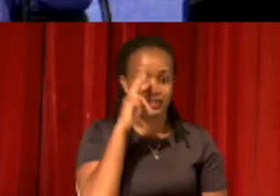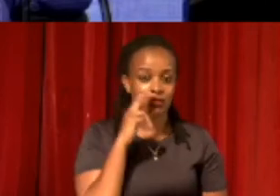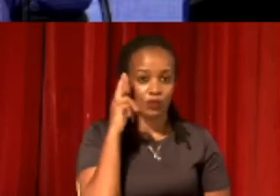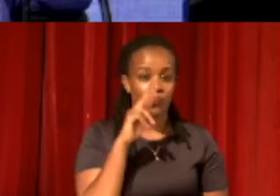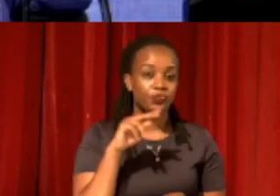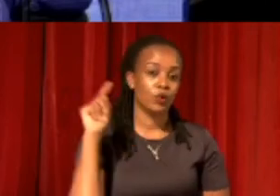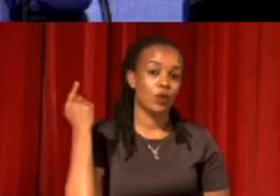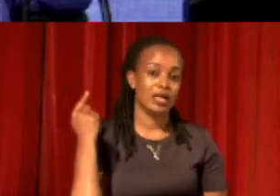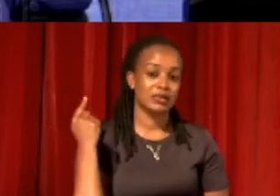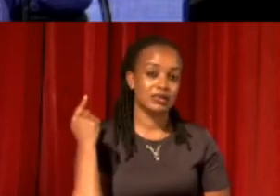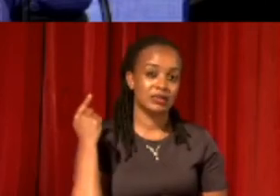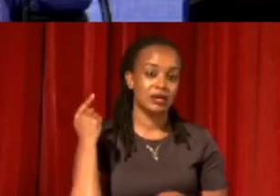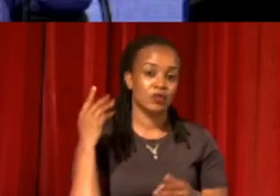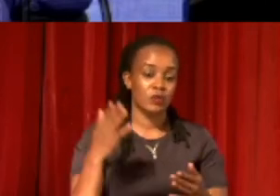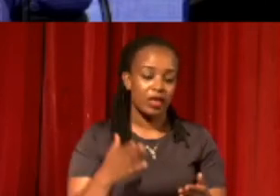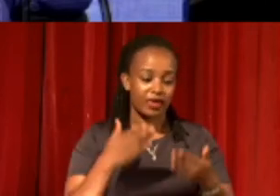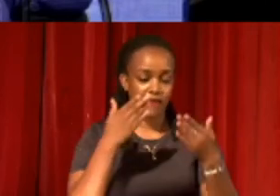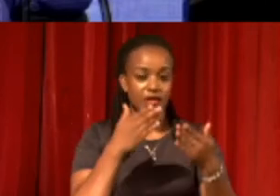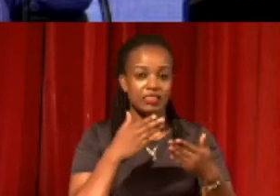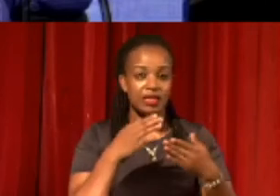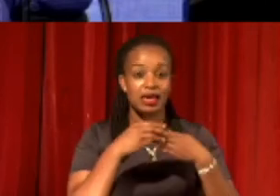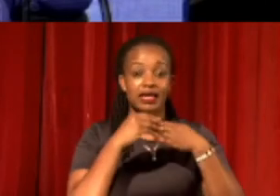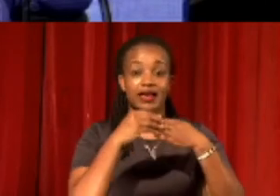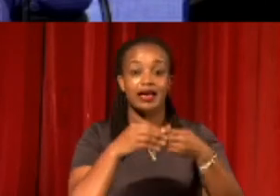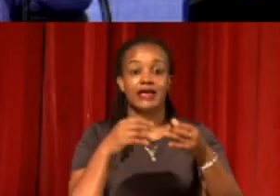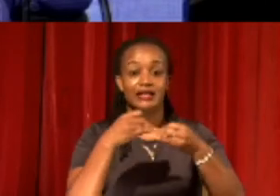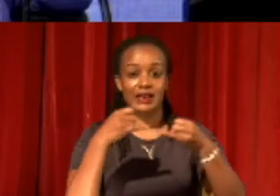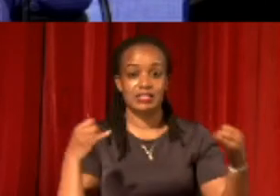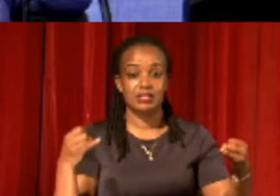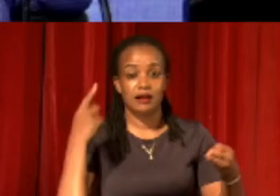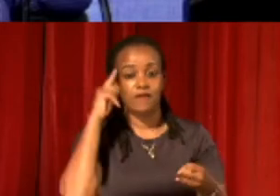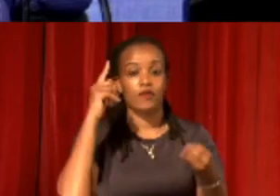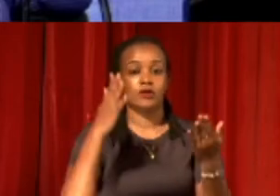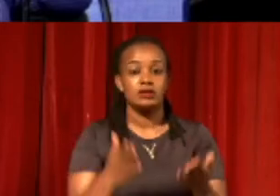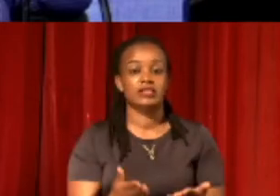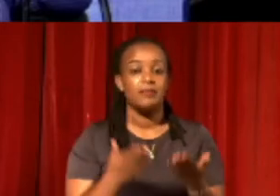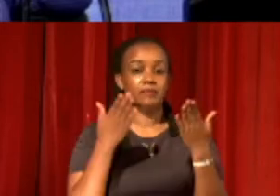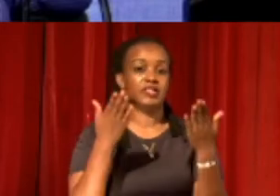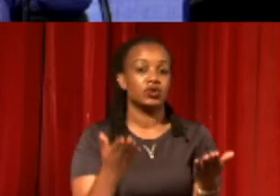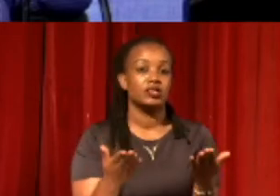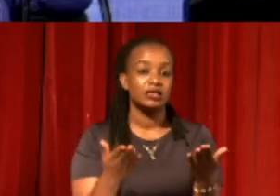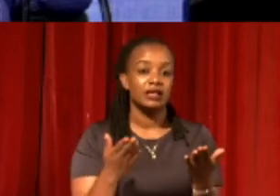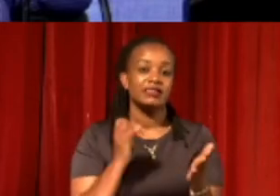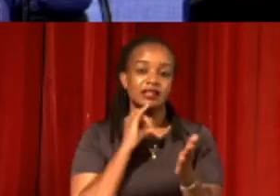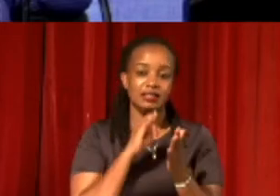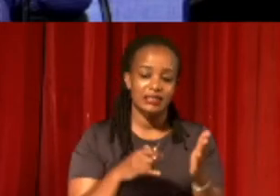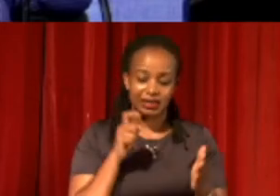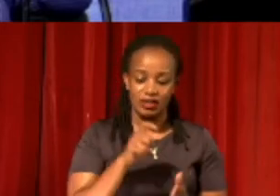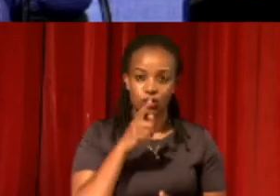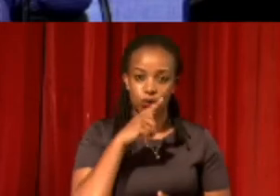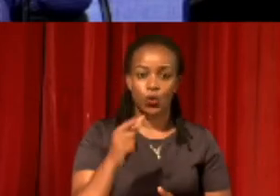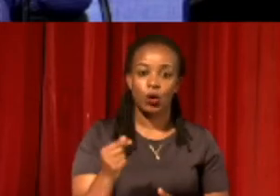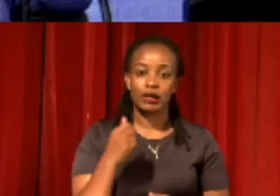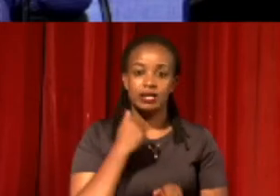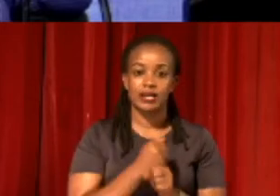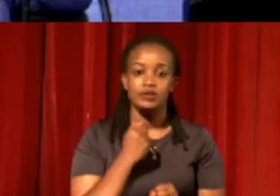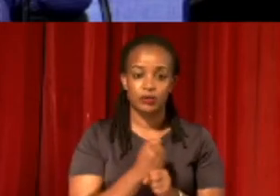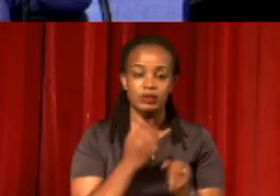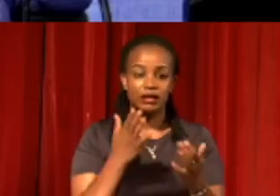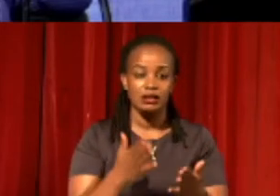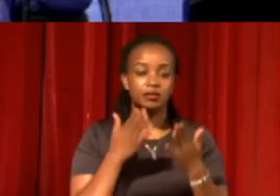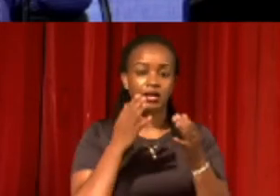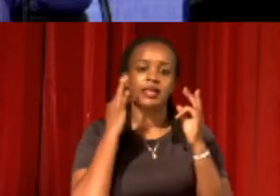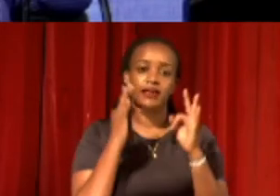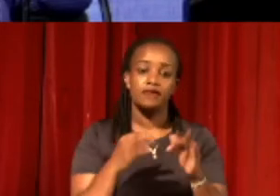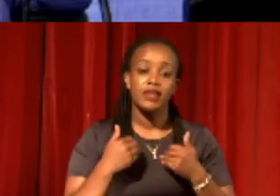once we provide the guidelines for submissions, they should just go ahead and do those submissions. If they have any challenges for